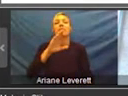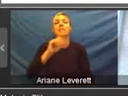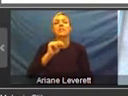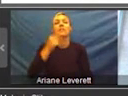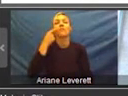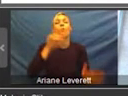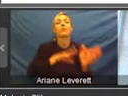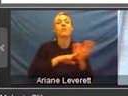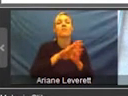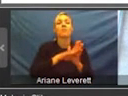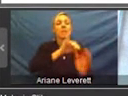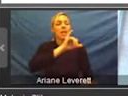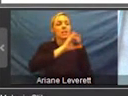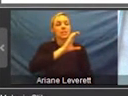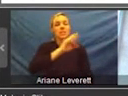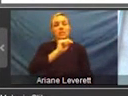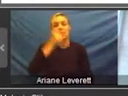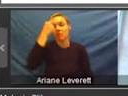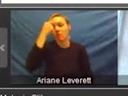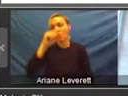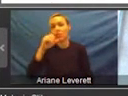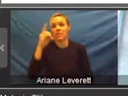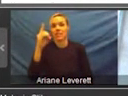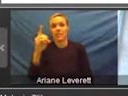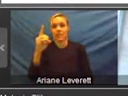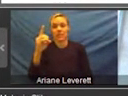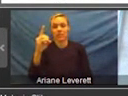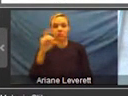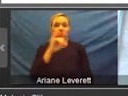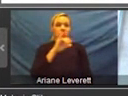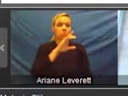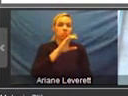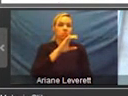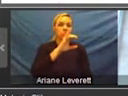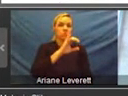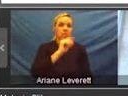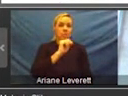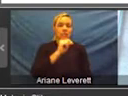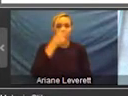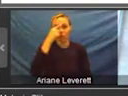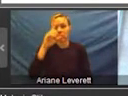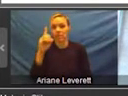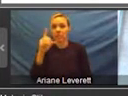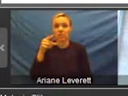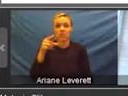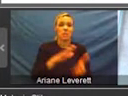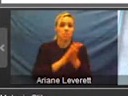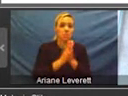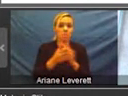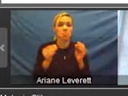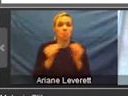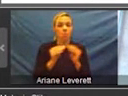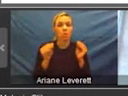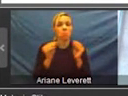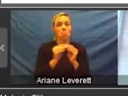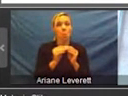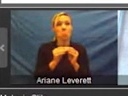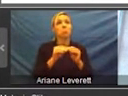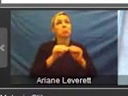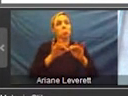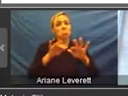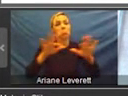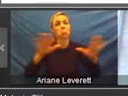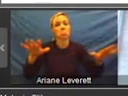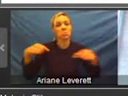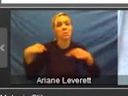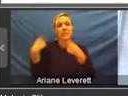D, that has become more prominent since the 90s. ICT for education